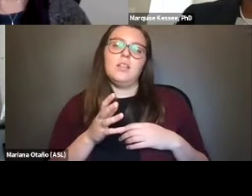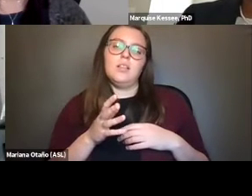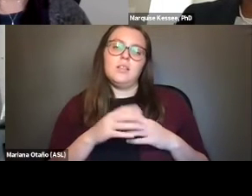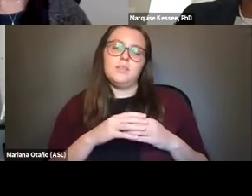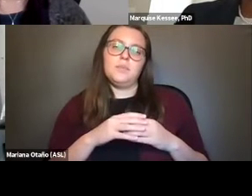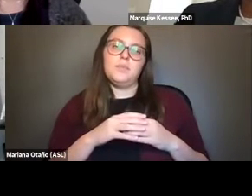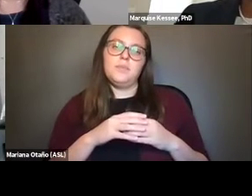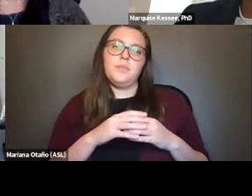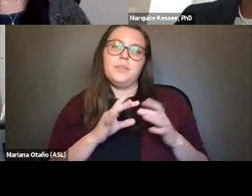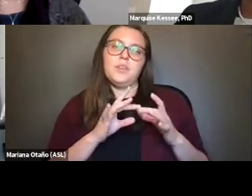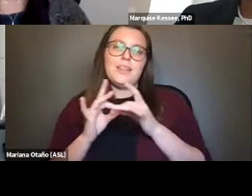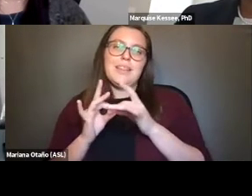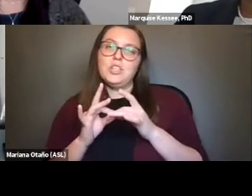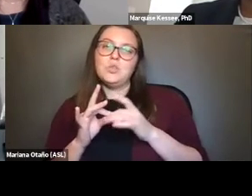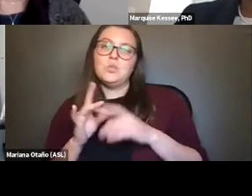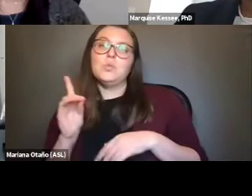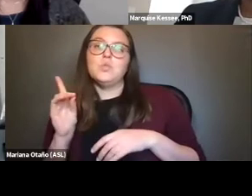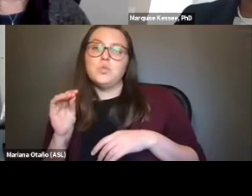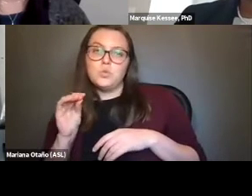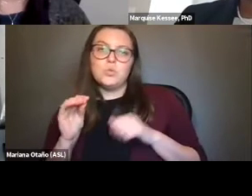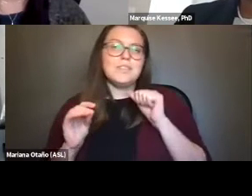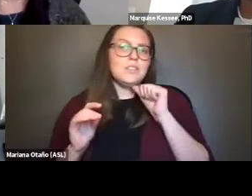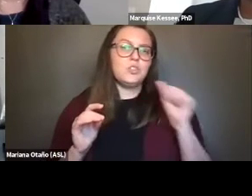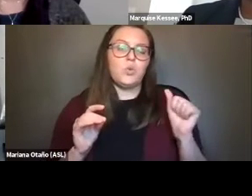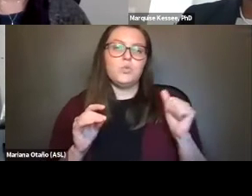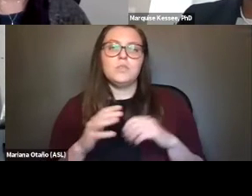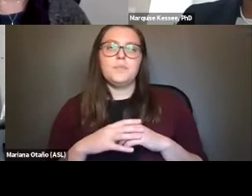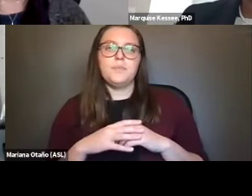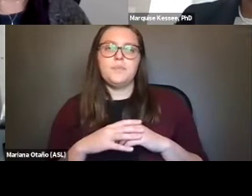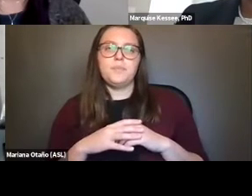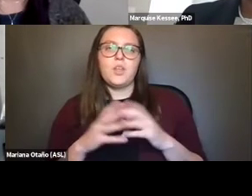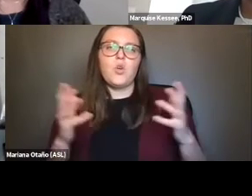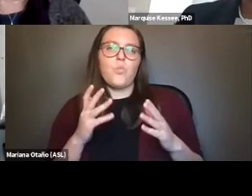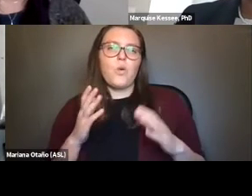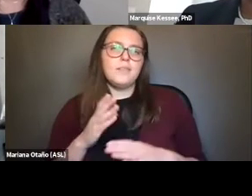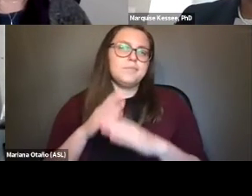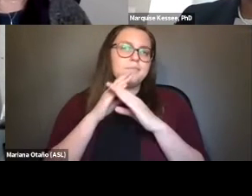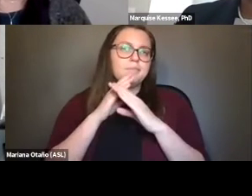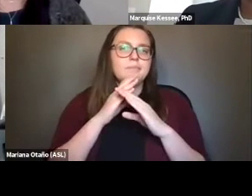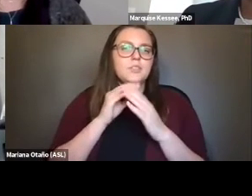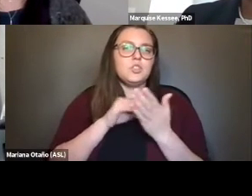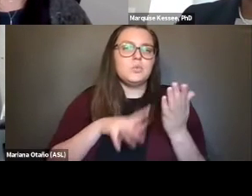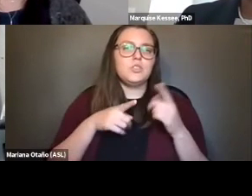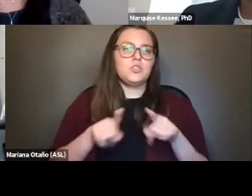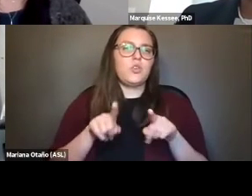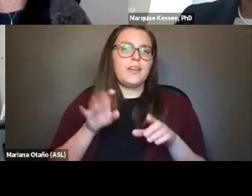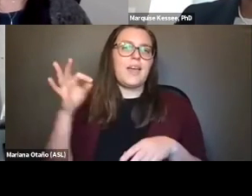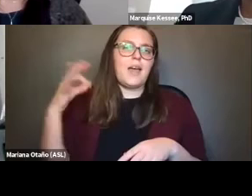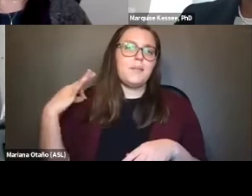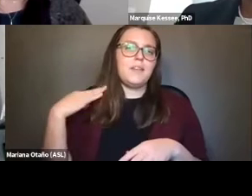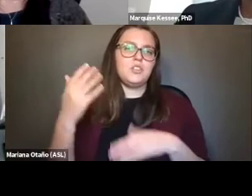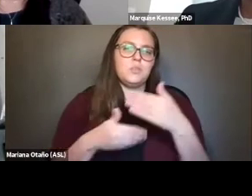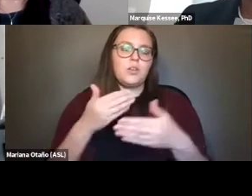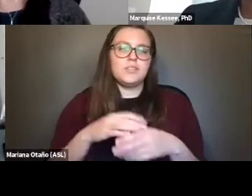to do's and don'ts. What hinders students in the application process? And the second part of the question is,